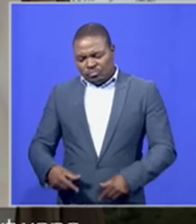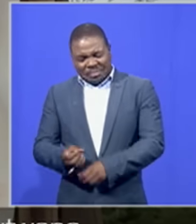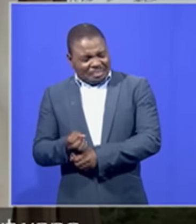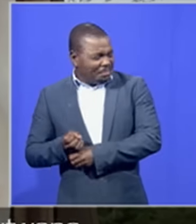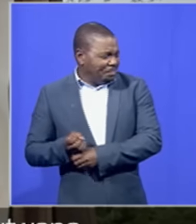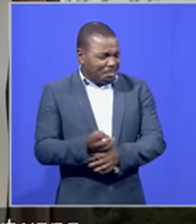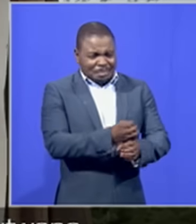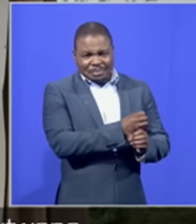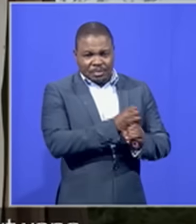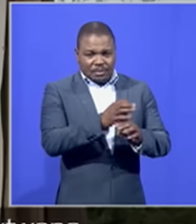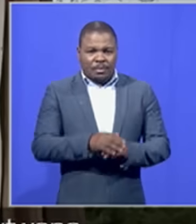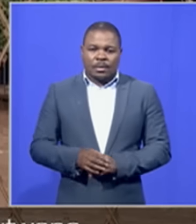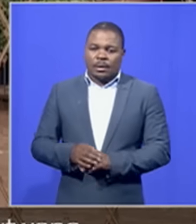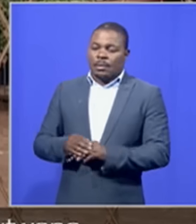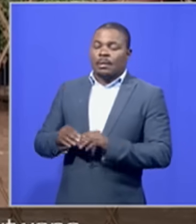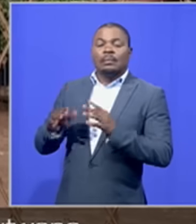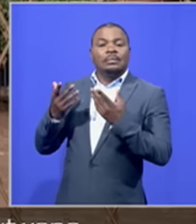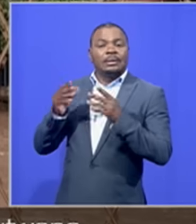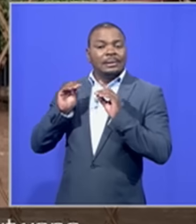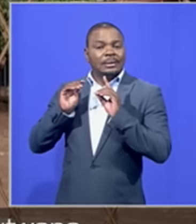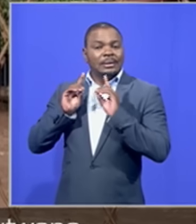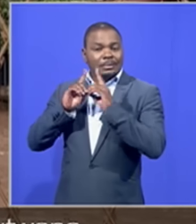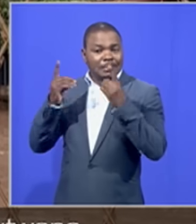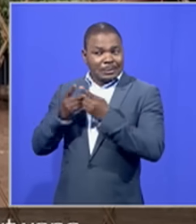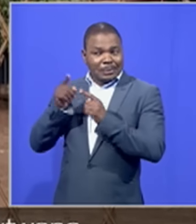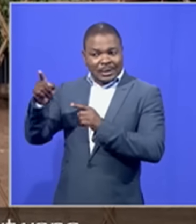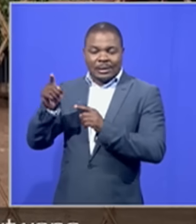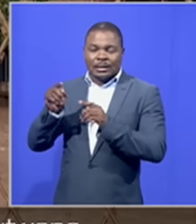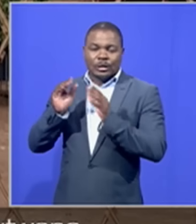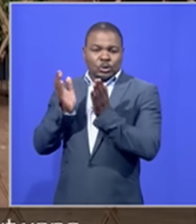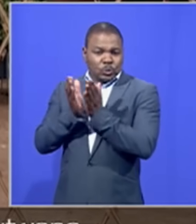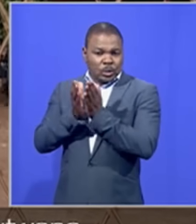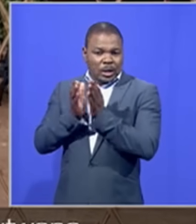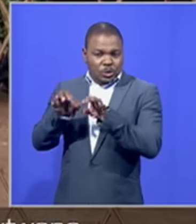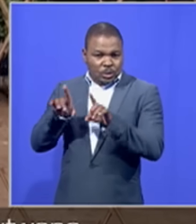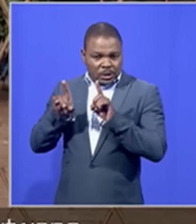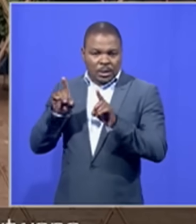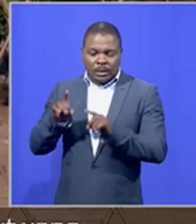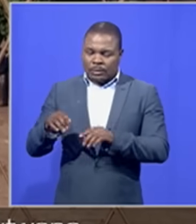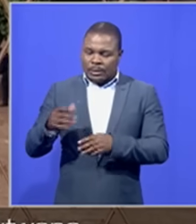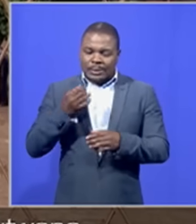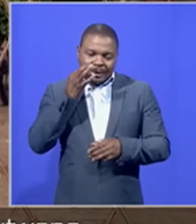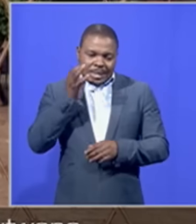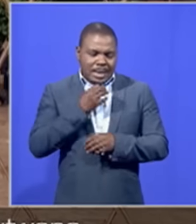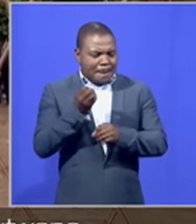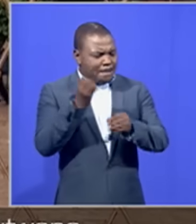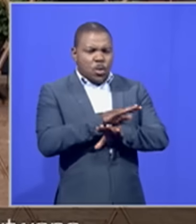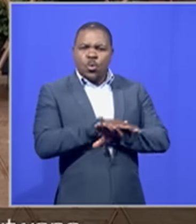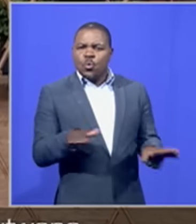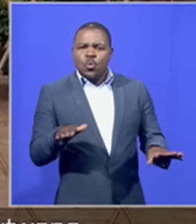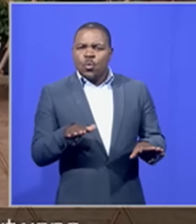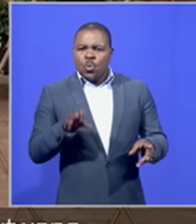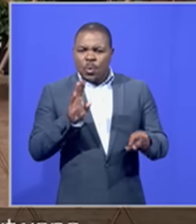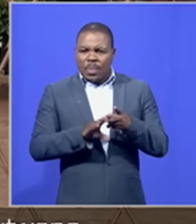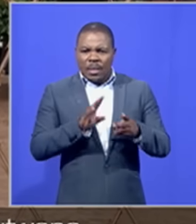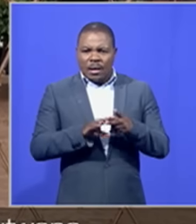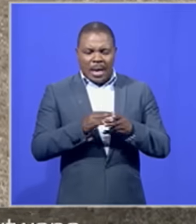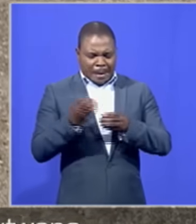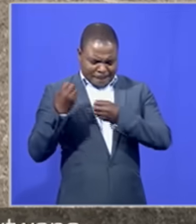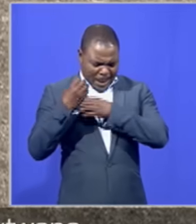Go ya ka molao wa kgoro ya thuto ke kgale kgati e fedišitšwe dikolong ka moka. Se se akaretšwa mekgwa ka moka ya go ama